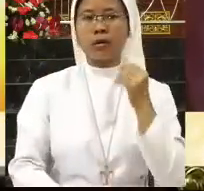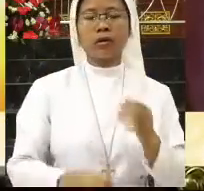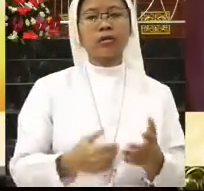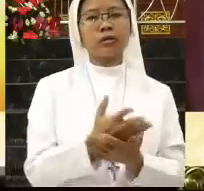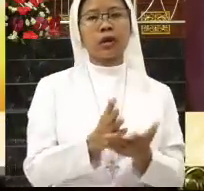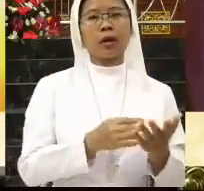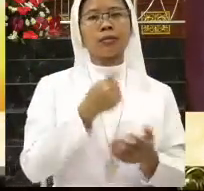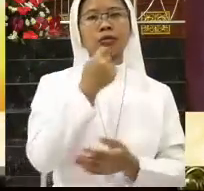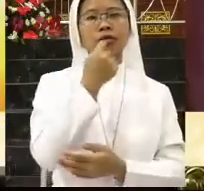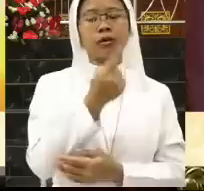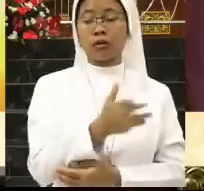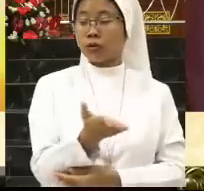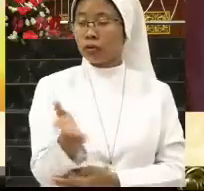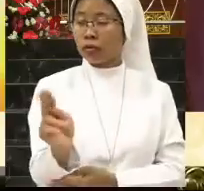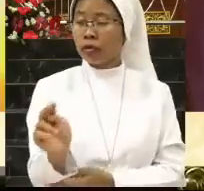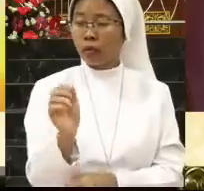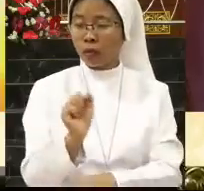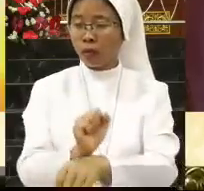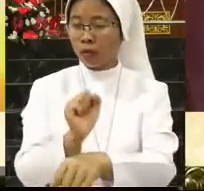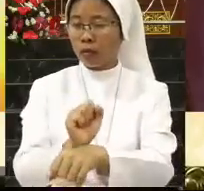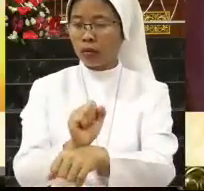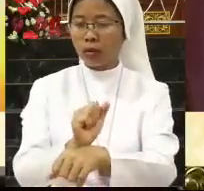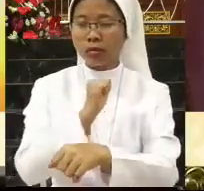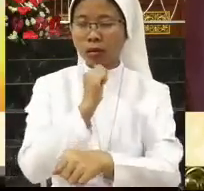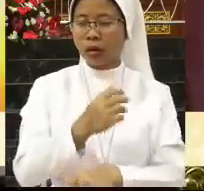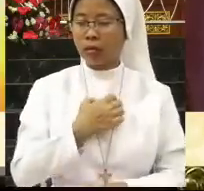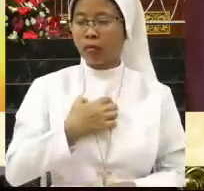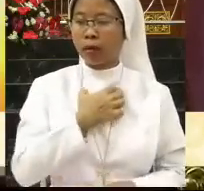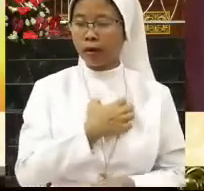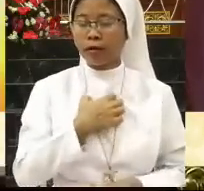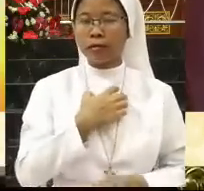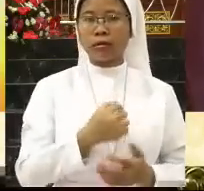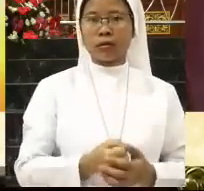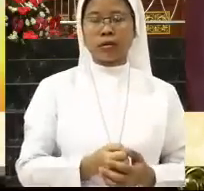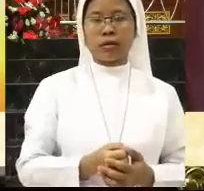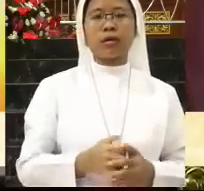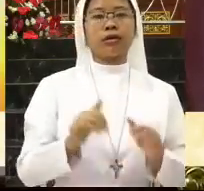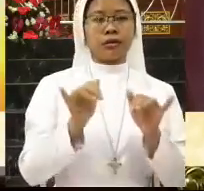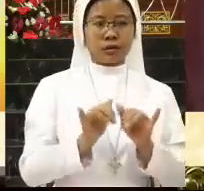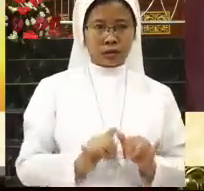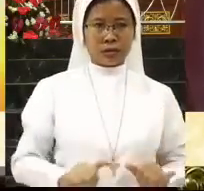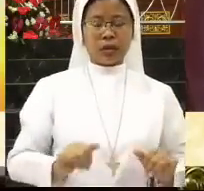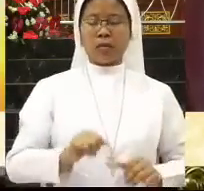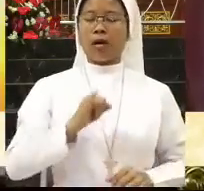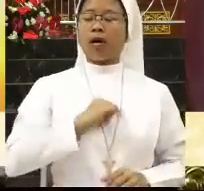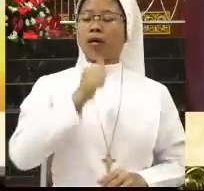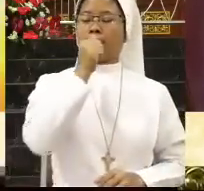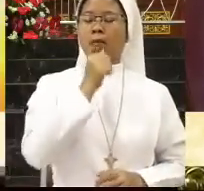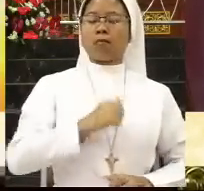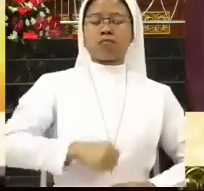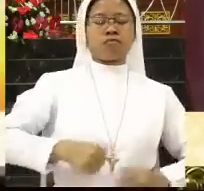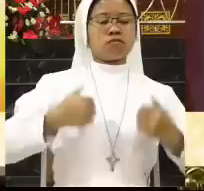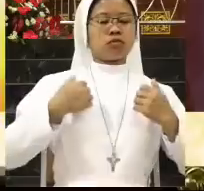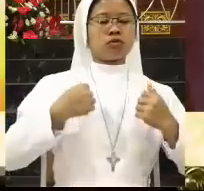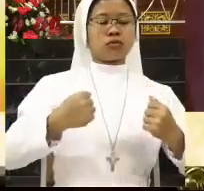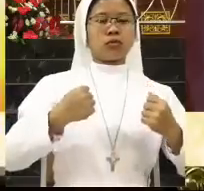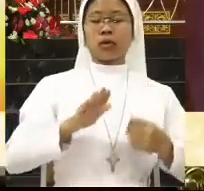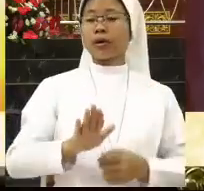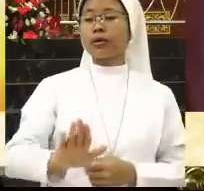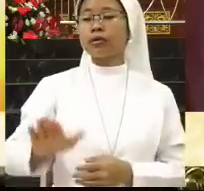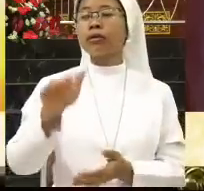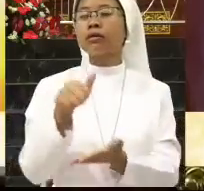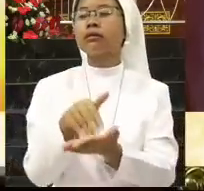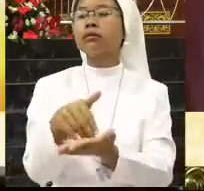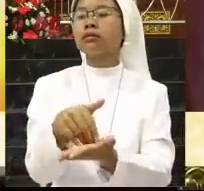saying, just work, do not complain. It's like, I am strong, you are so